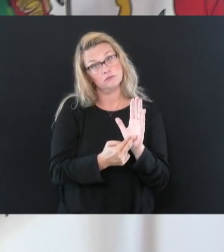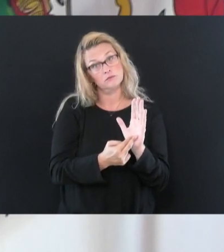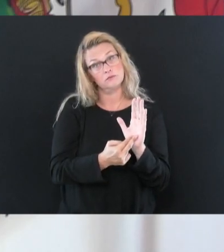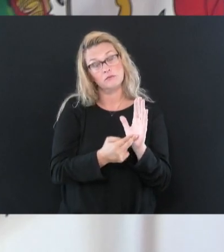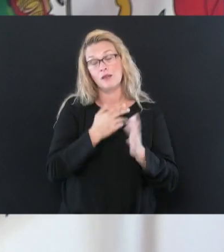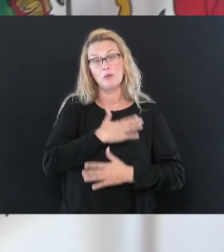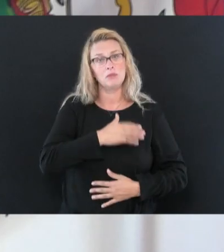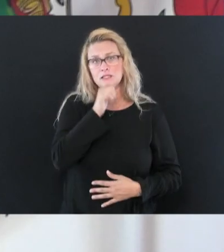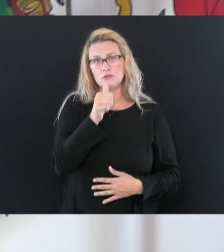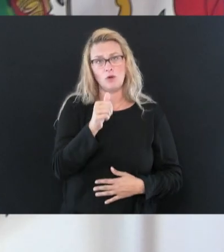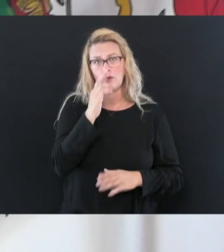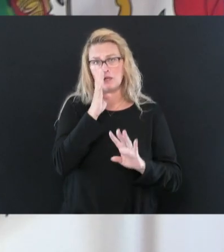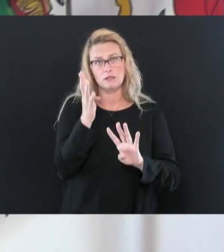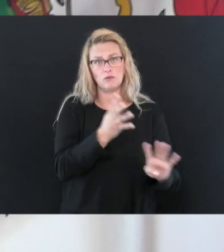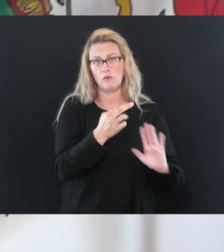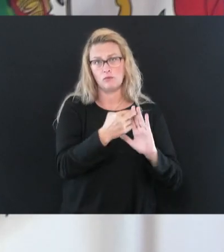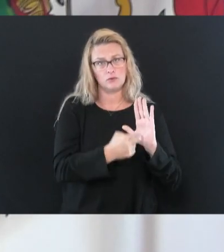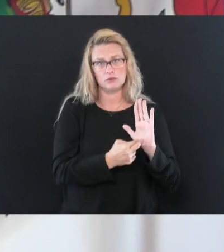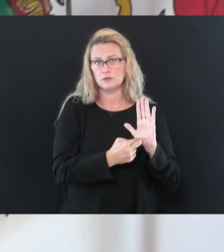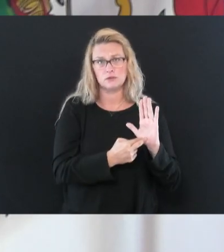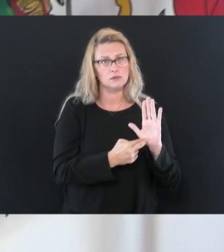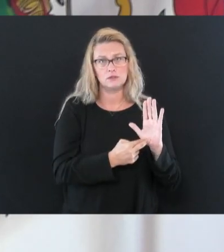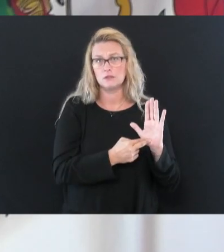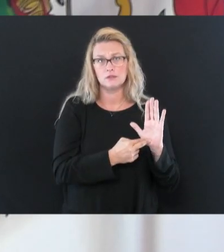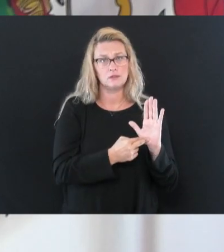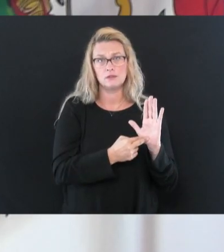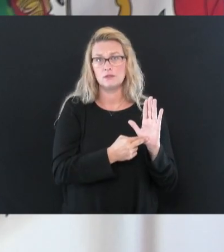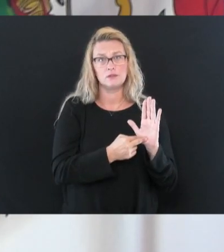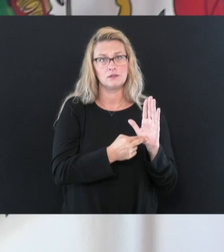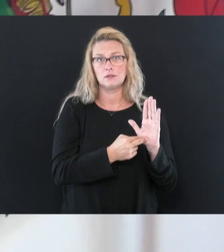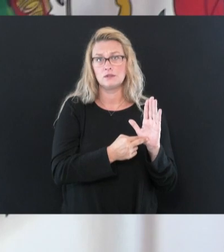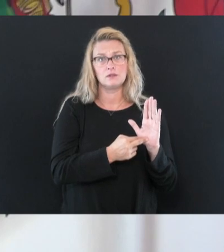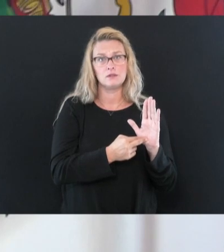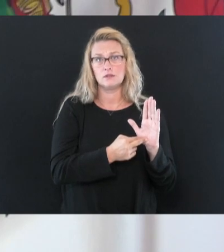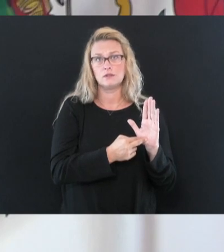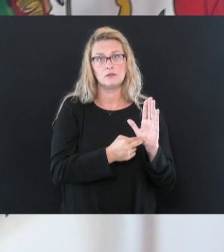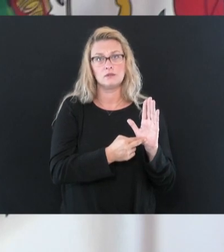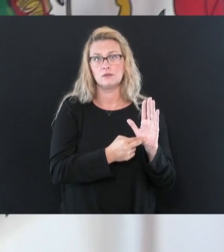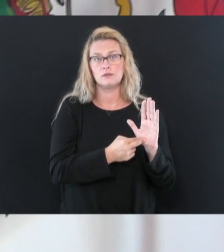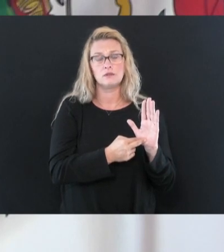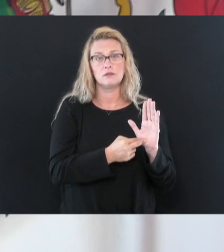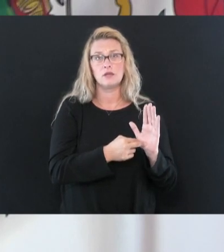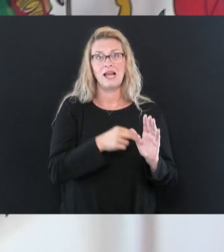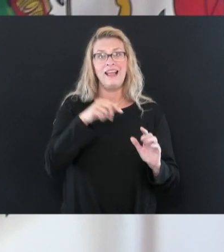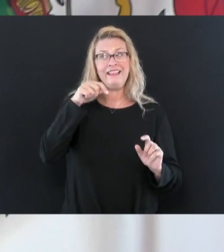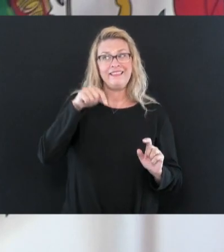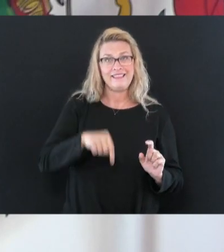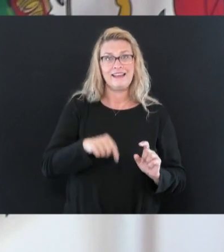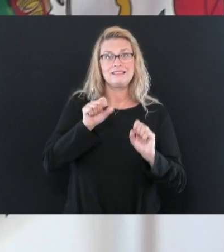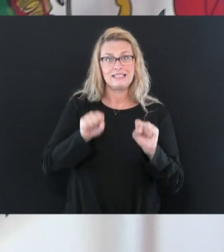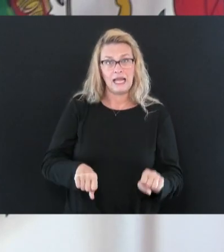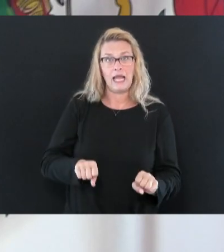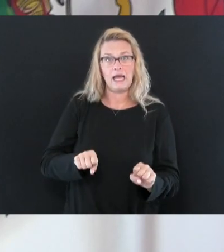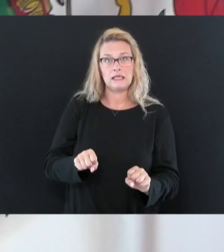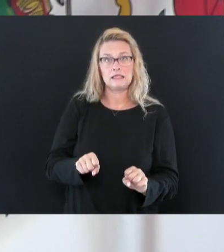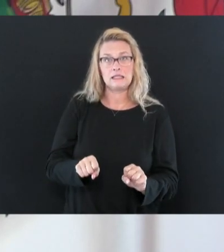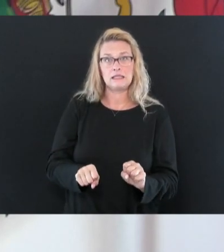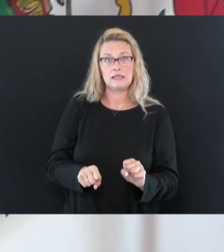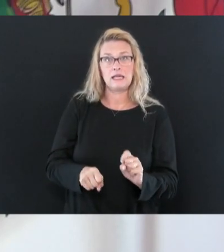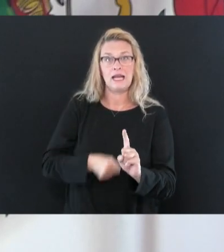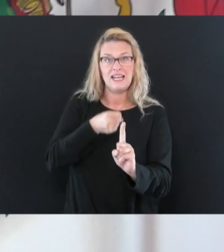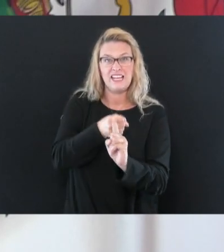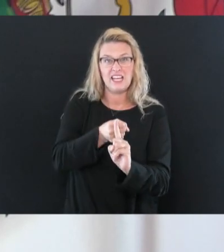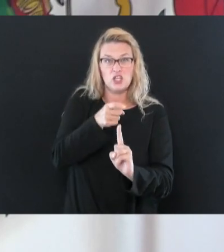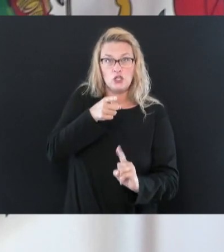Please don't do that. Please, please know that this can hit you, and it